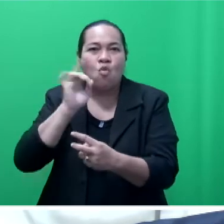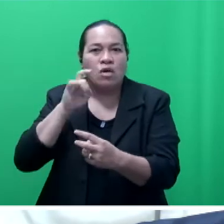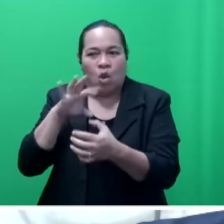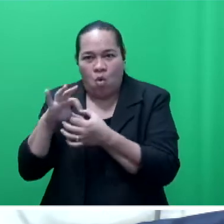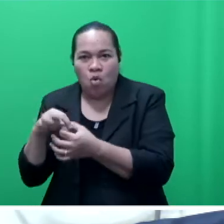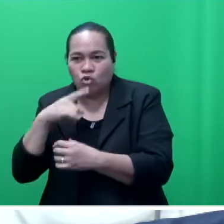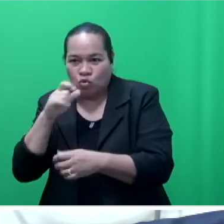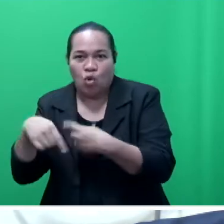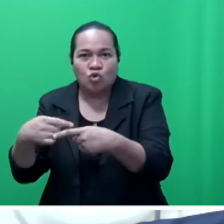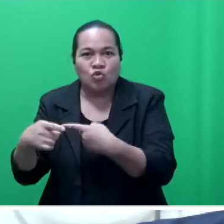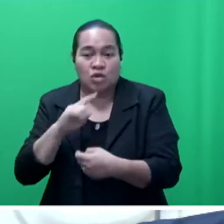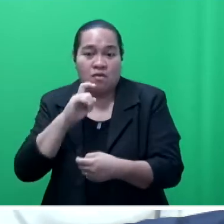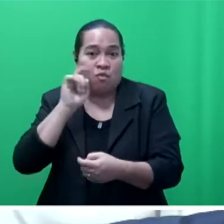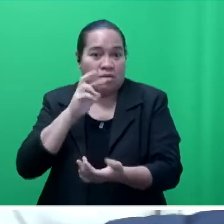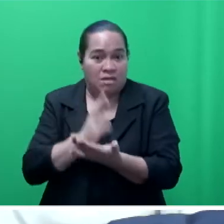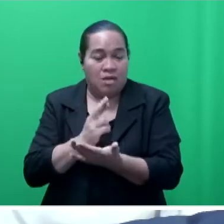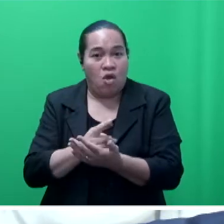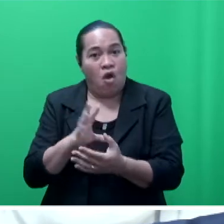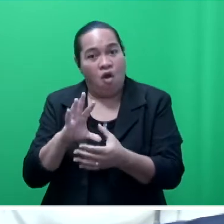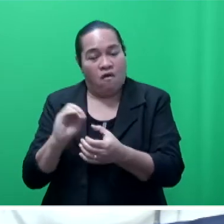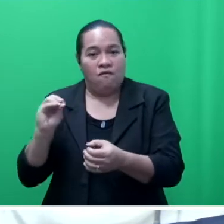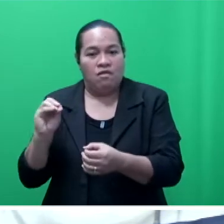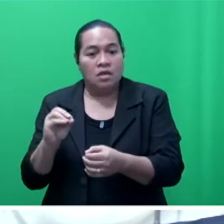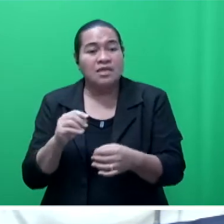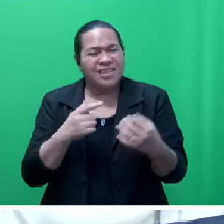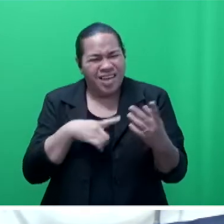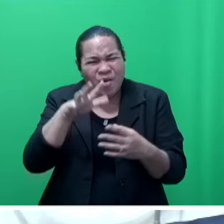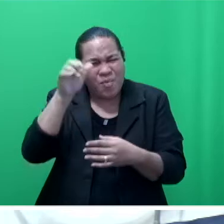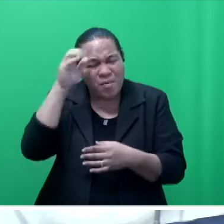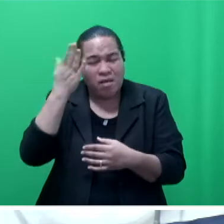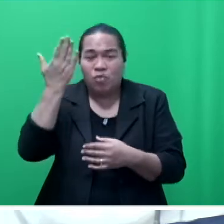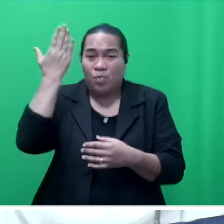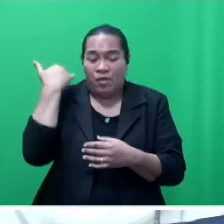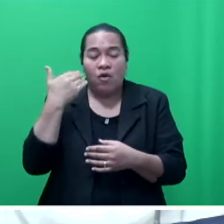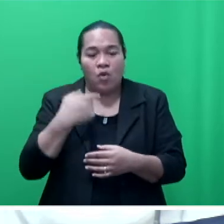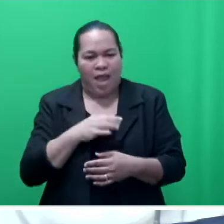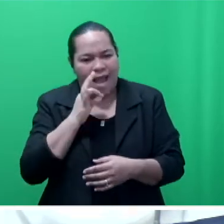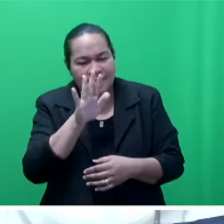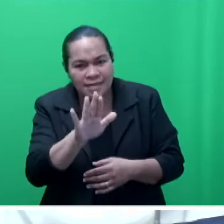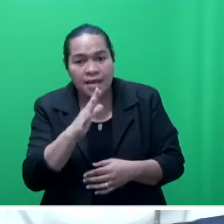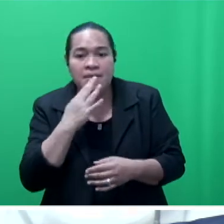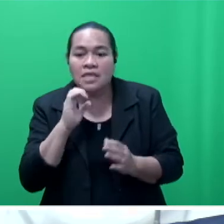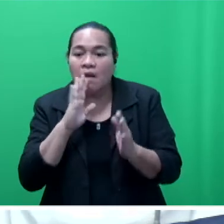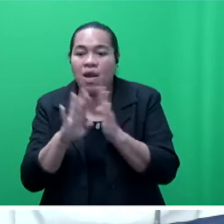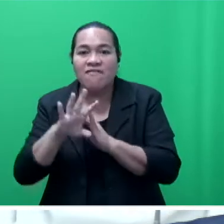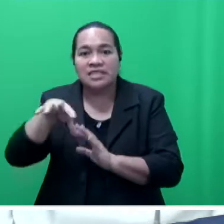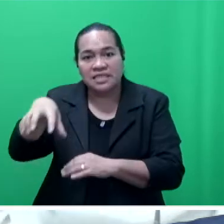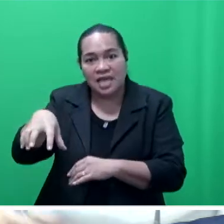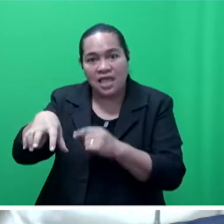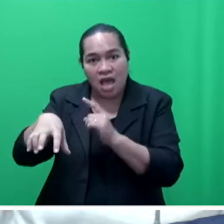some time back calling for the construction of buildings where the private sector can actually build. In